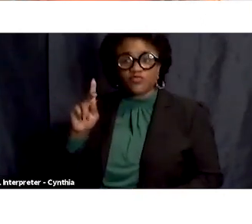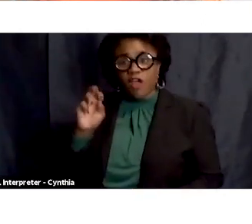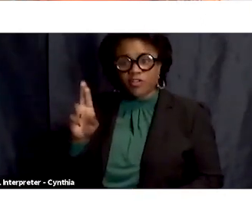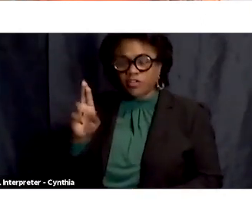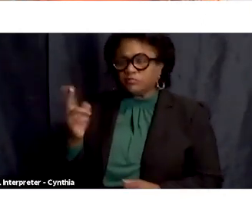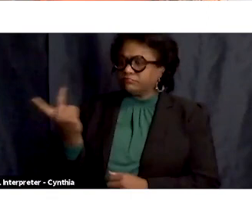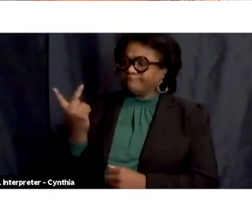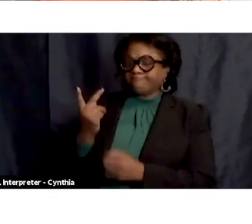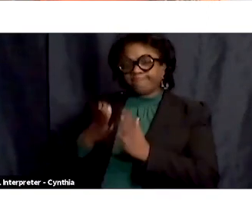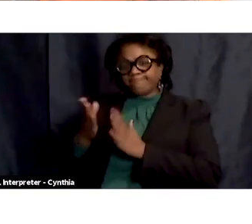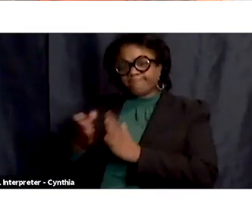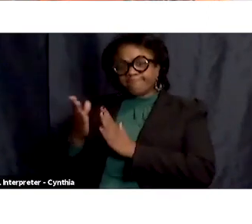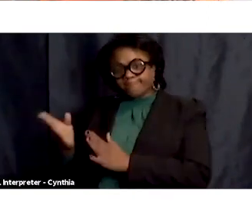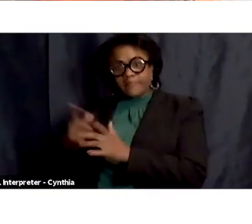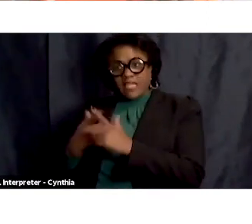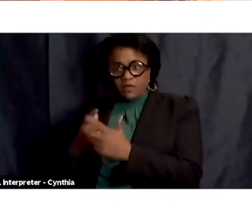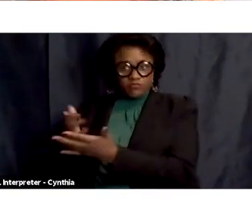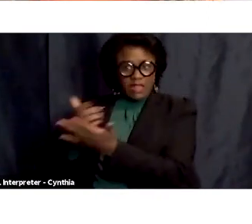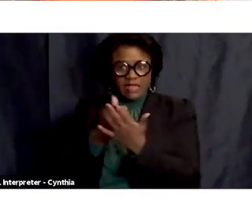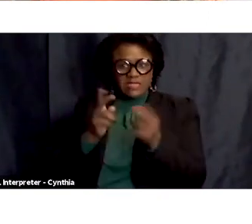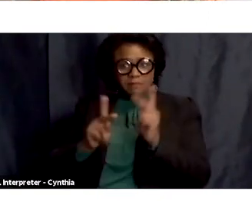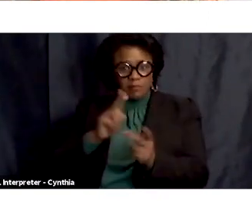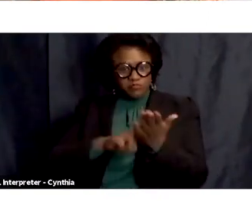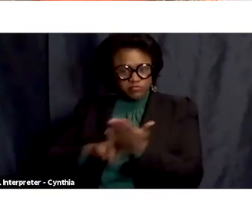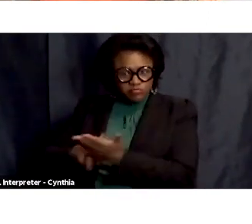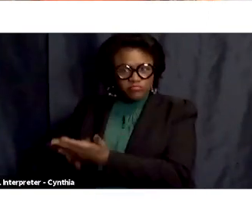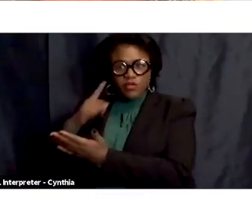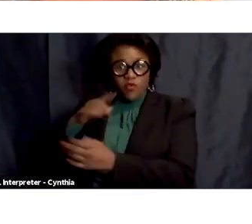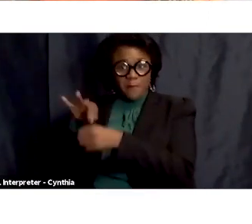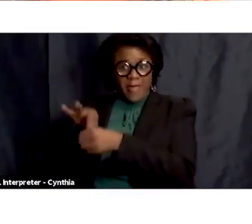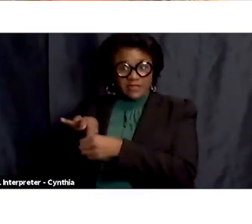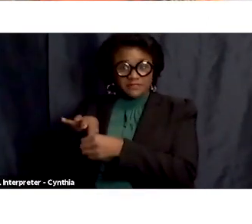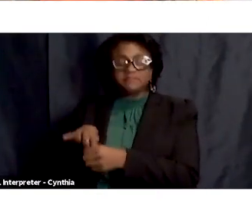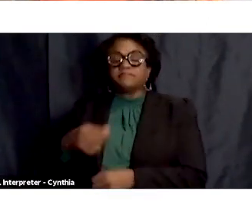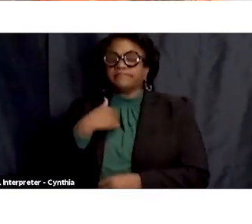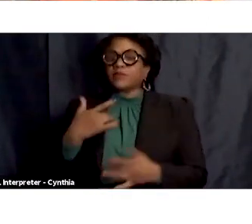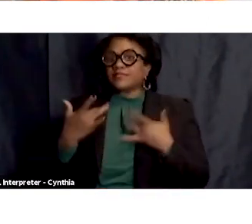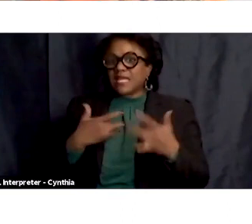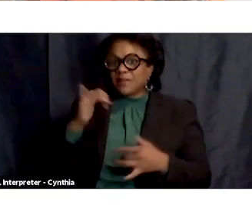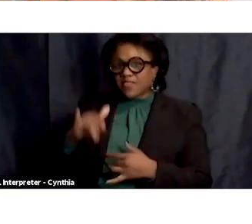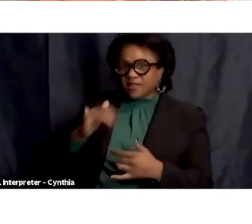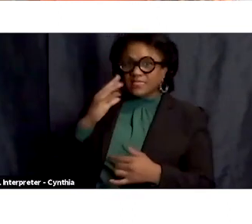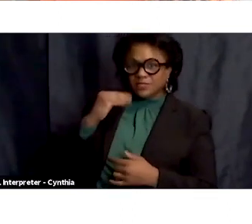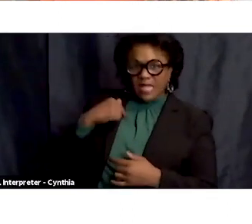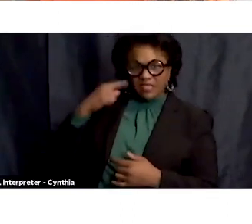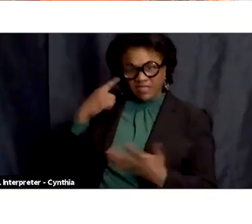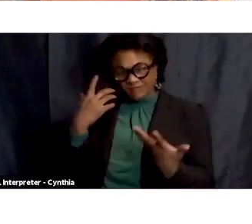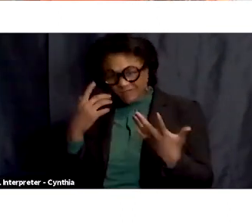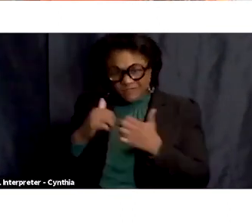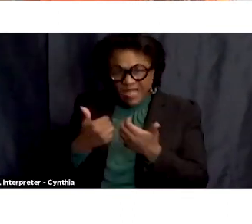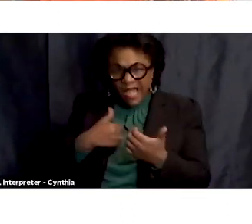just get signatures to put him on the ballot. I was really excited about that experience. And I started to think about, what can I do to